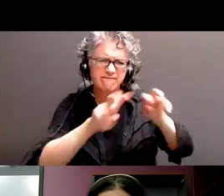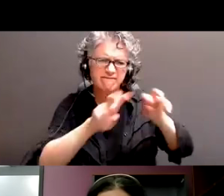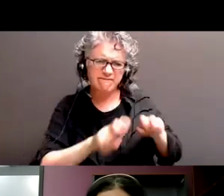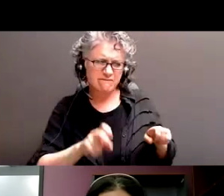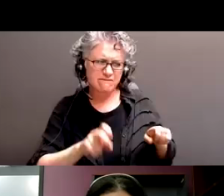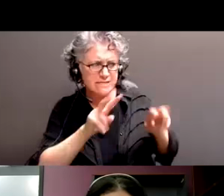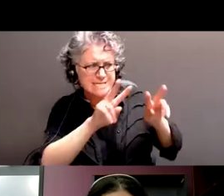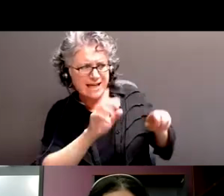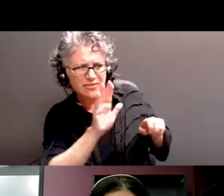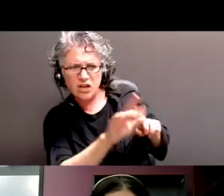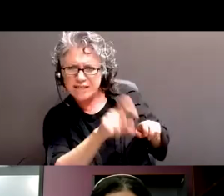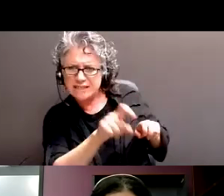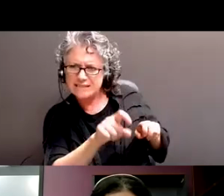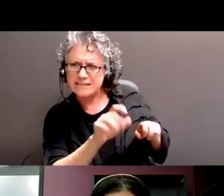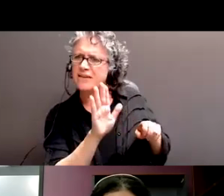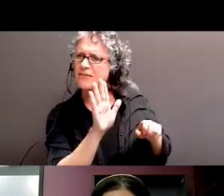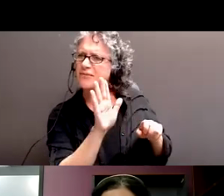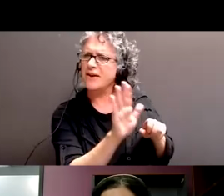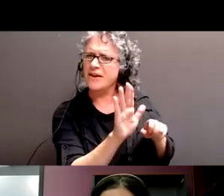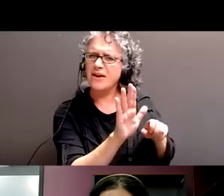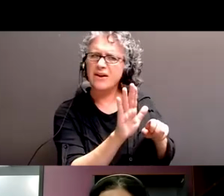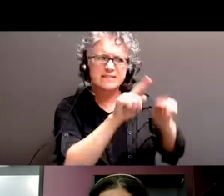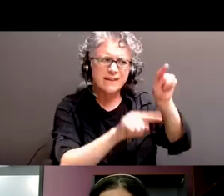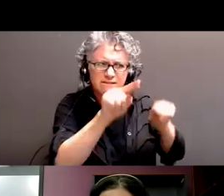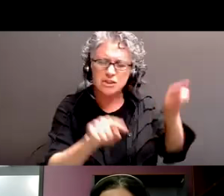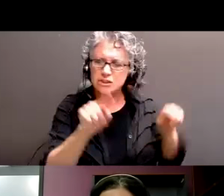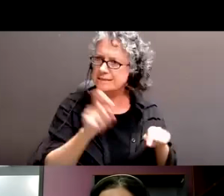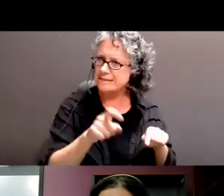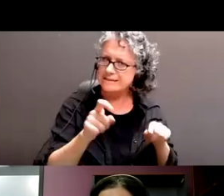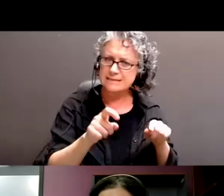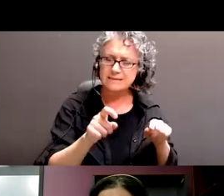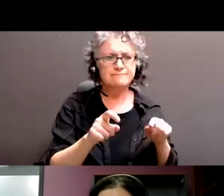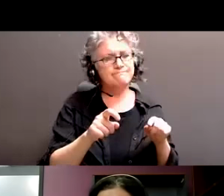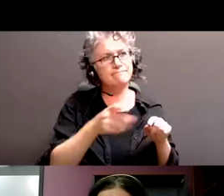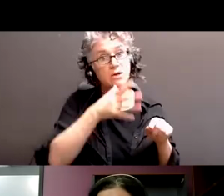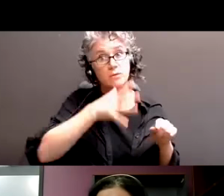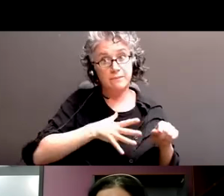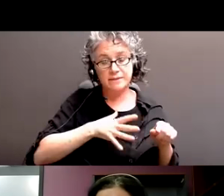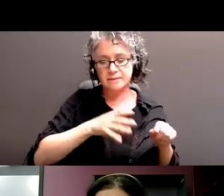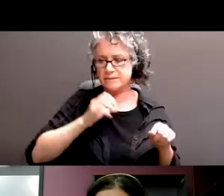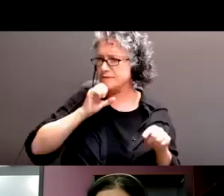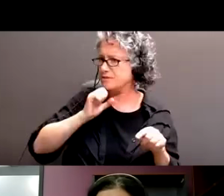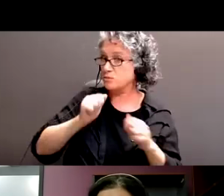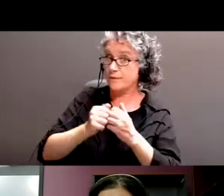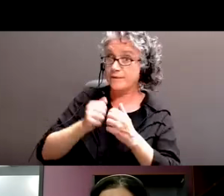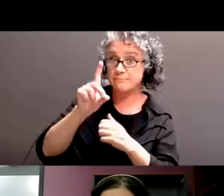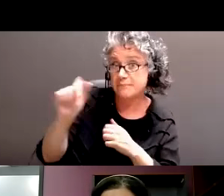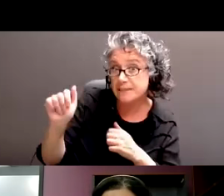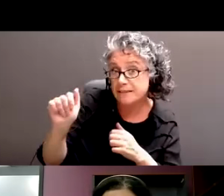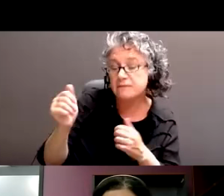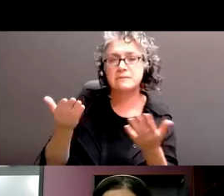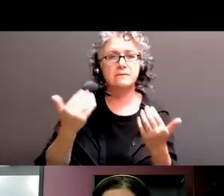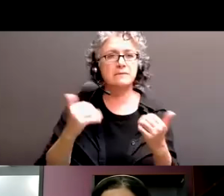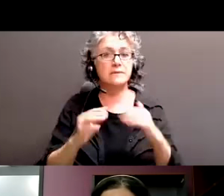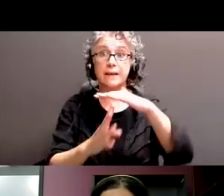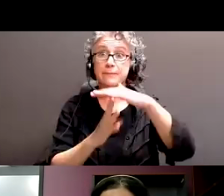of women and seniors in Ontario, specifically looking at women and seniors with disabilities,